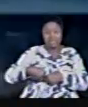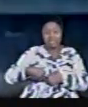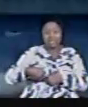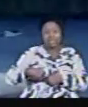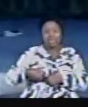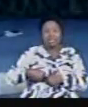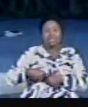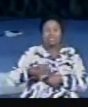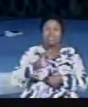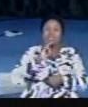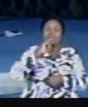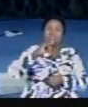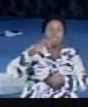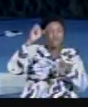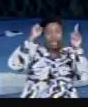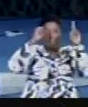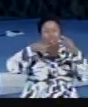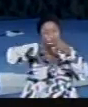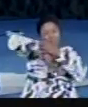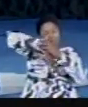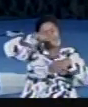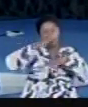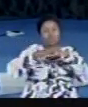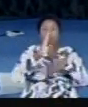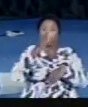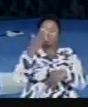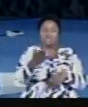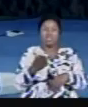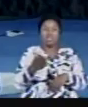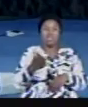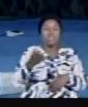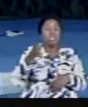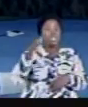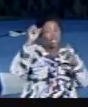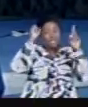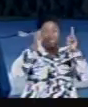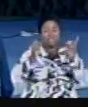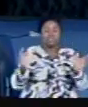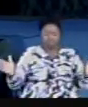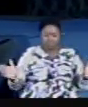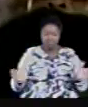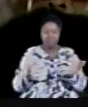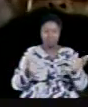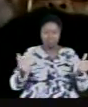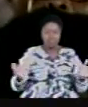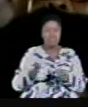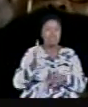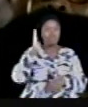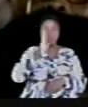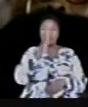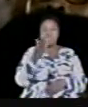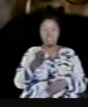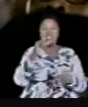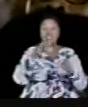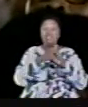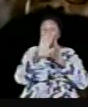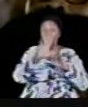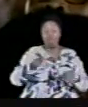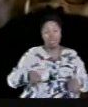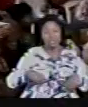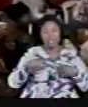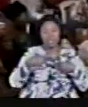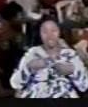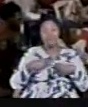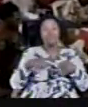will be there. His consolation will be there in your life.